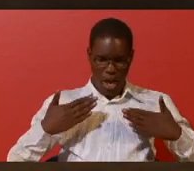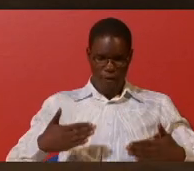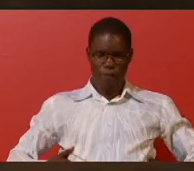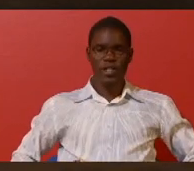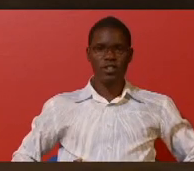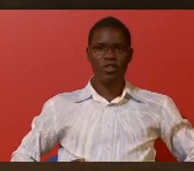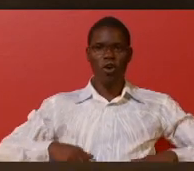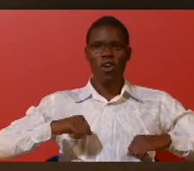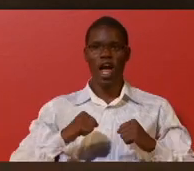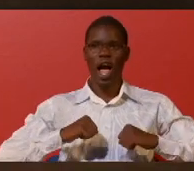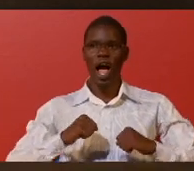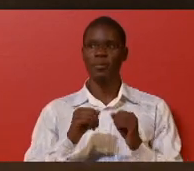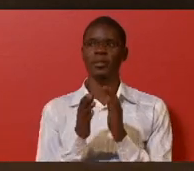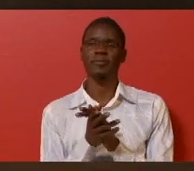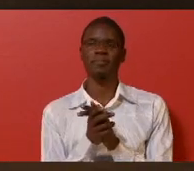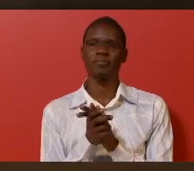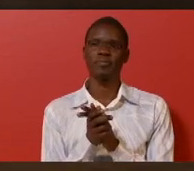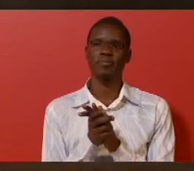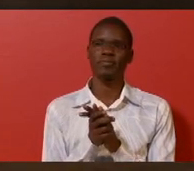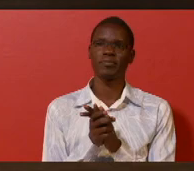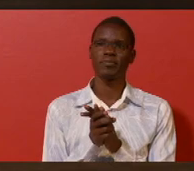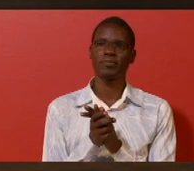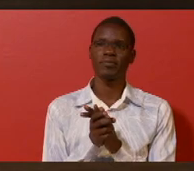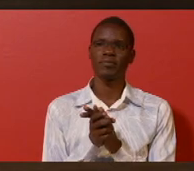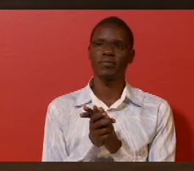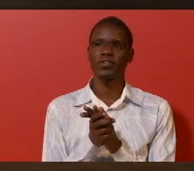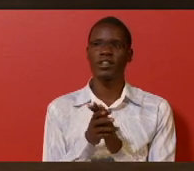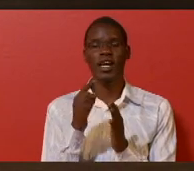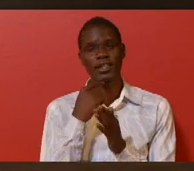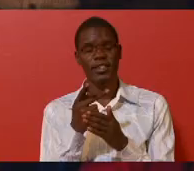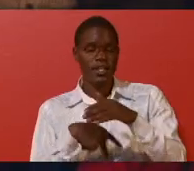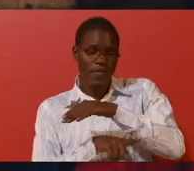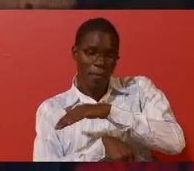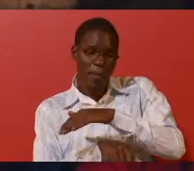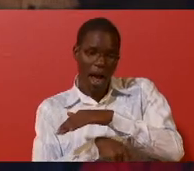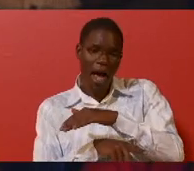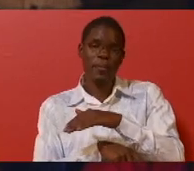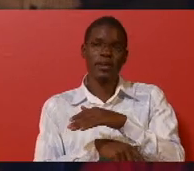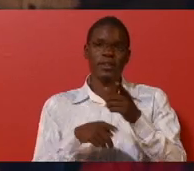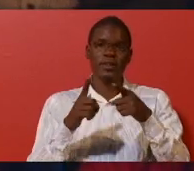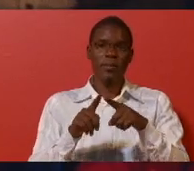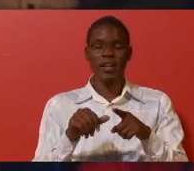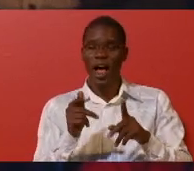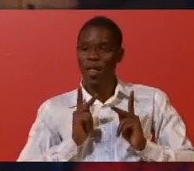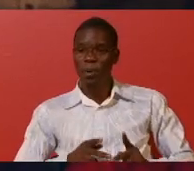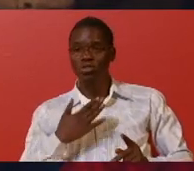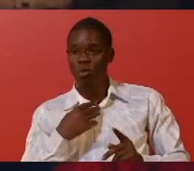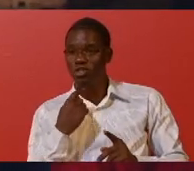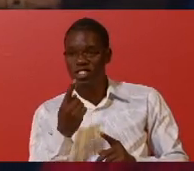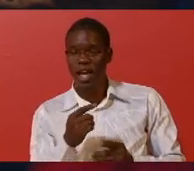Amen, anyone? No, after I just said the primary purpose is emotional support, nobody wants to give you an amen.